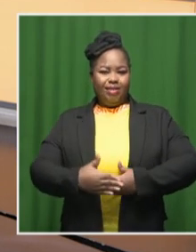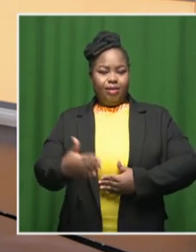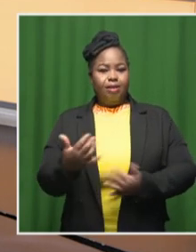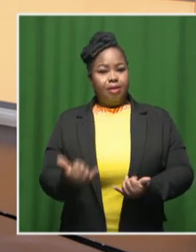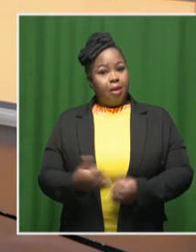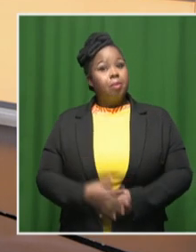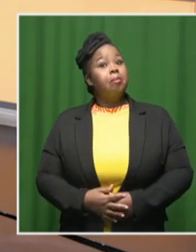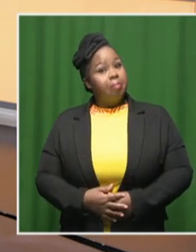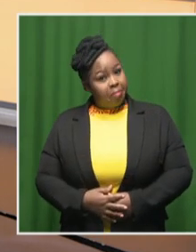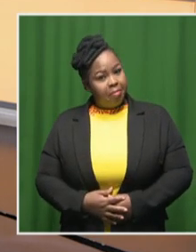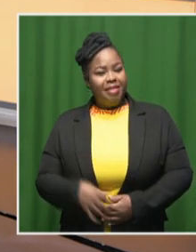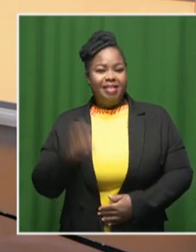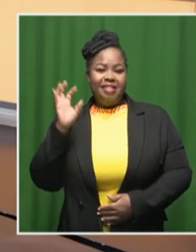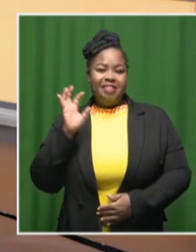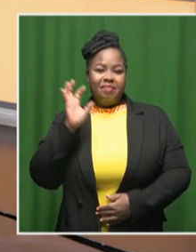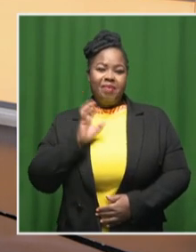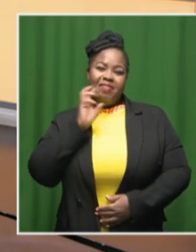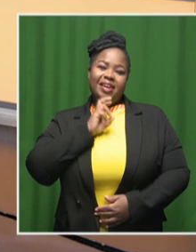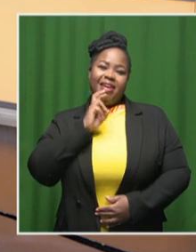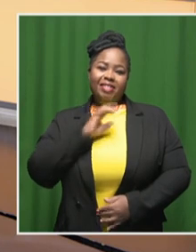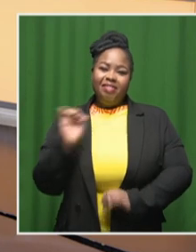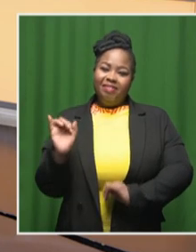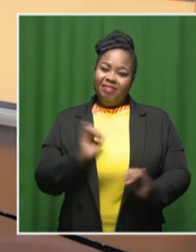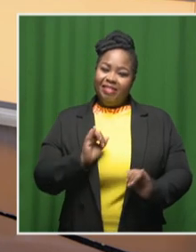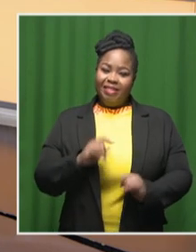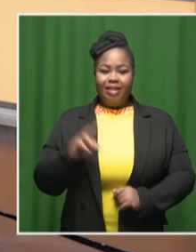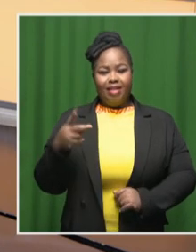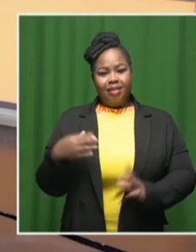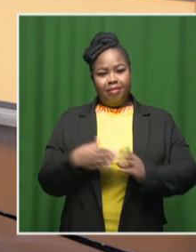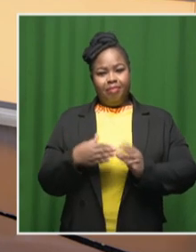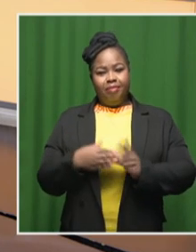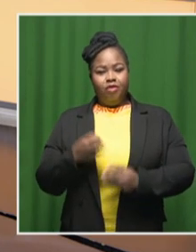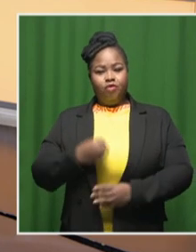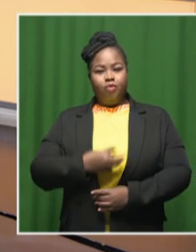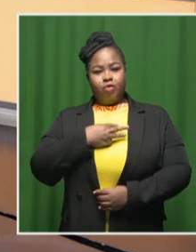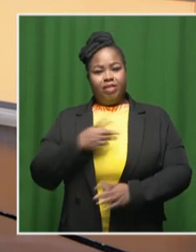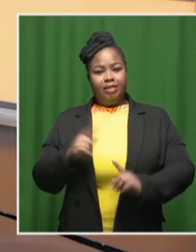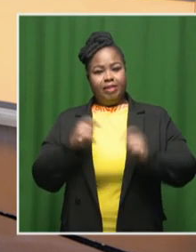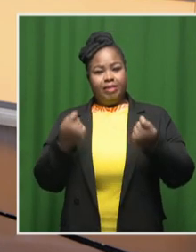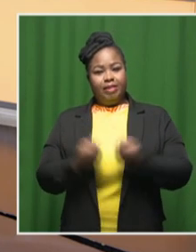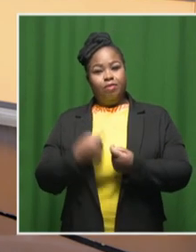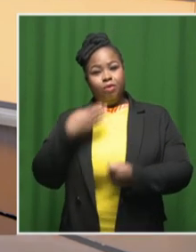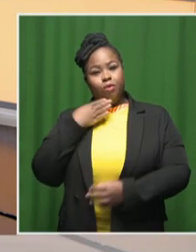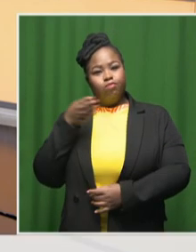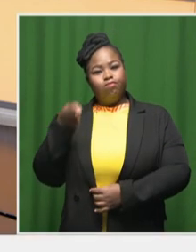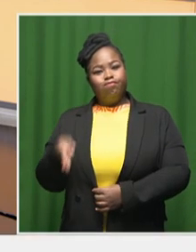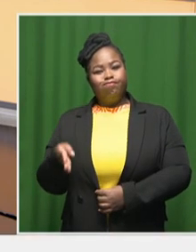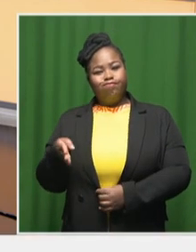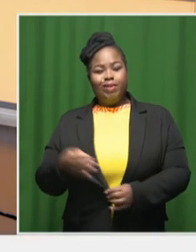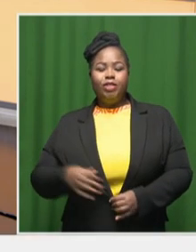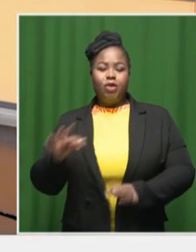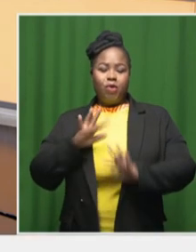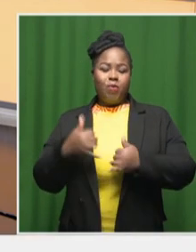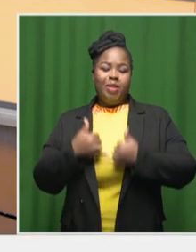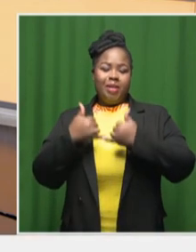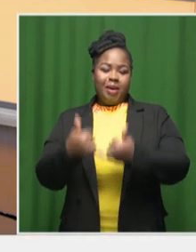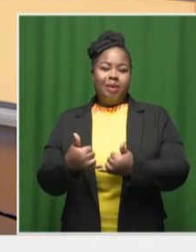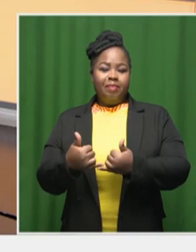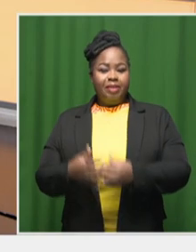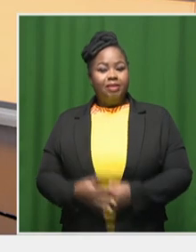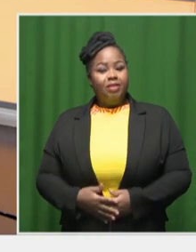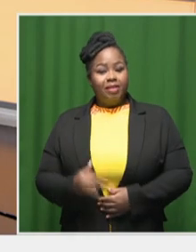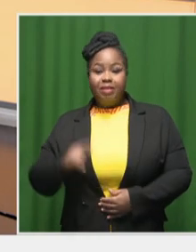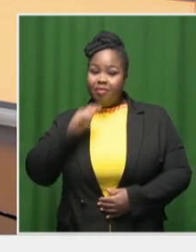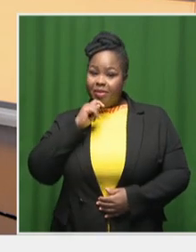our promise, it's Netball Friday. And we've invited yet another member of the Proteas squad who will be on national duty at the Netball World Cup.